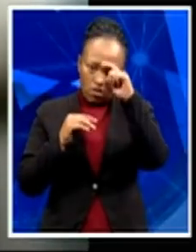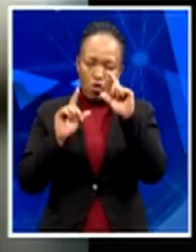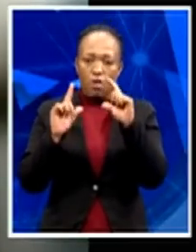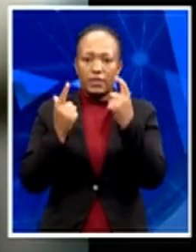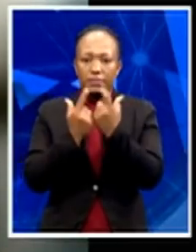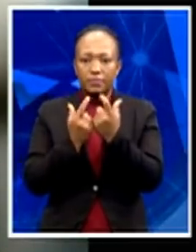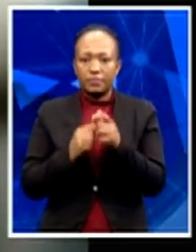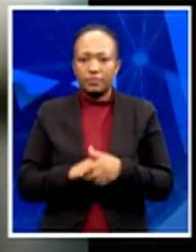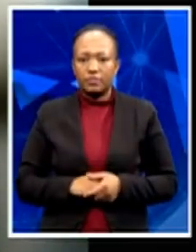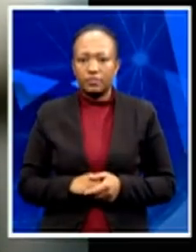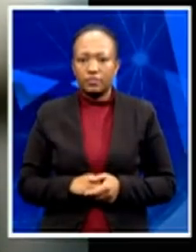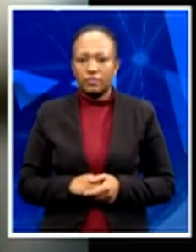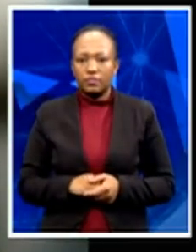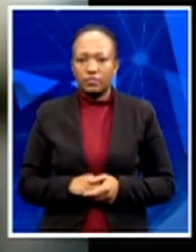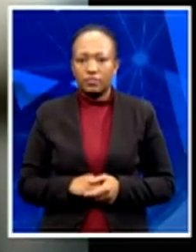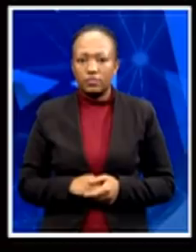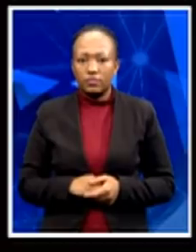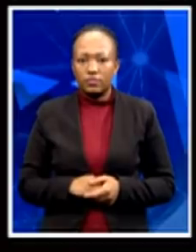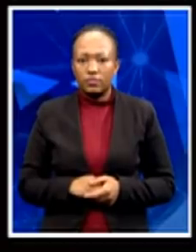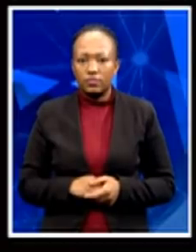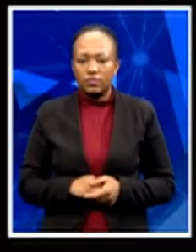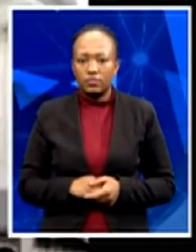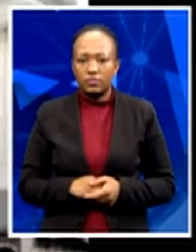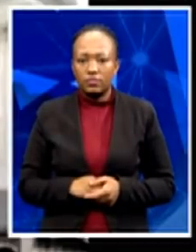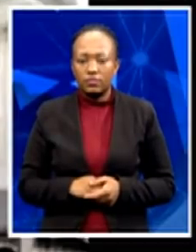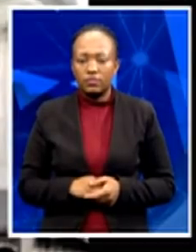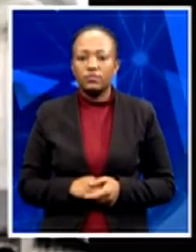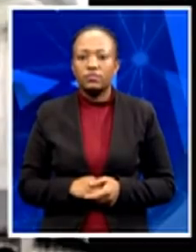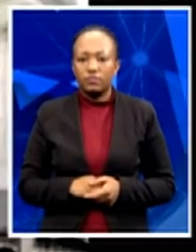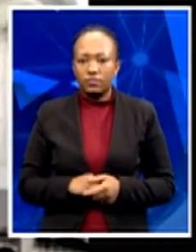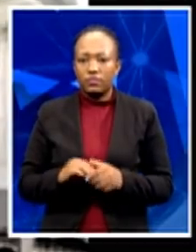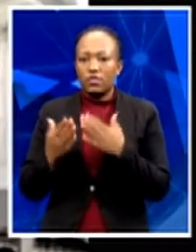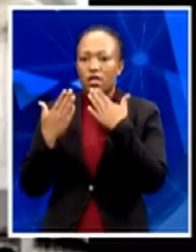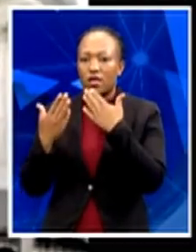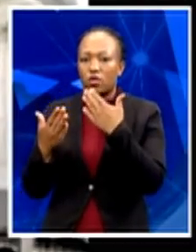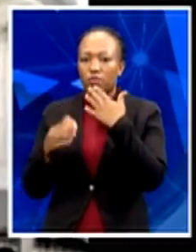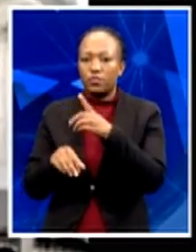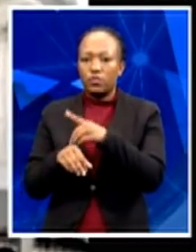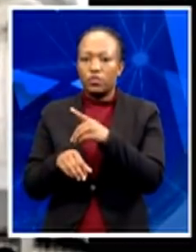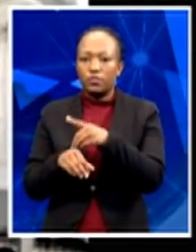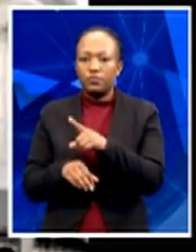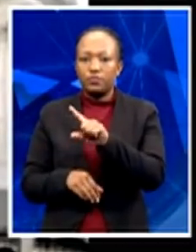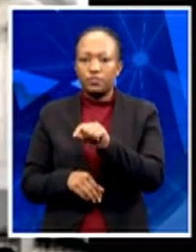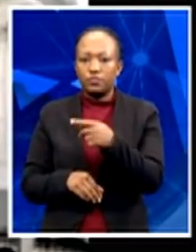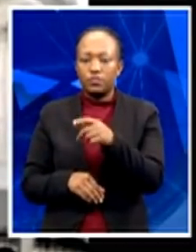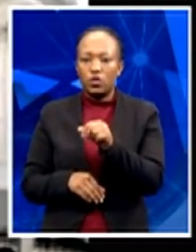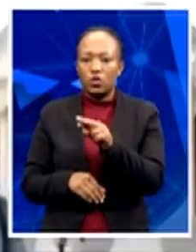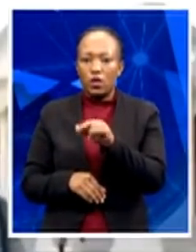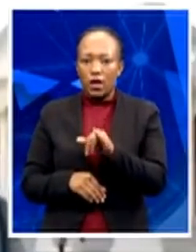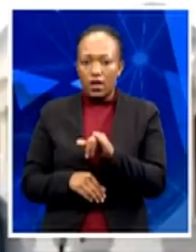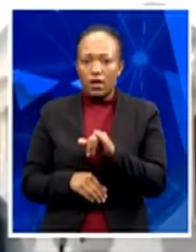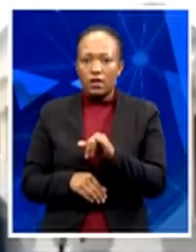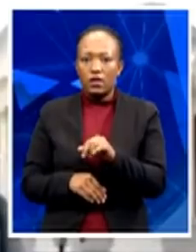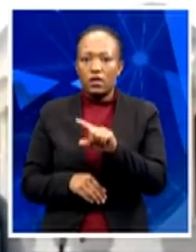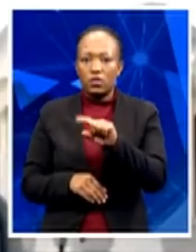Yeah. Thank you very much, Dr. Tulare. Honorable members, I was not aware that there's an